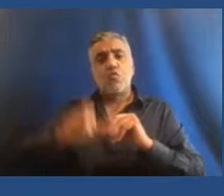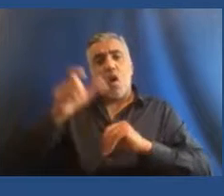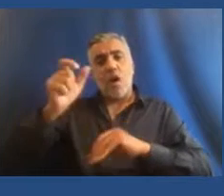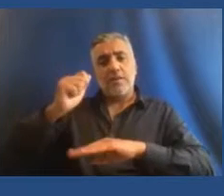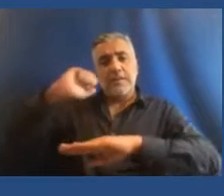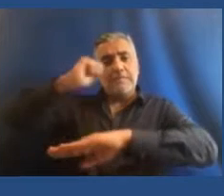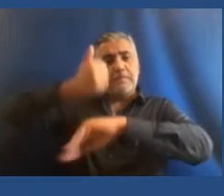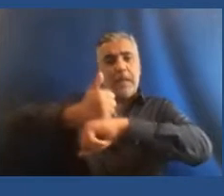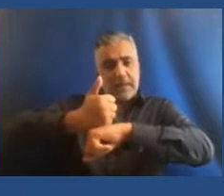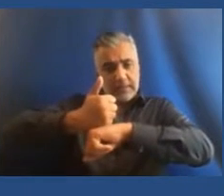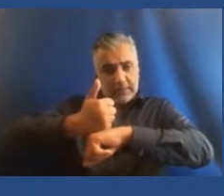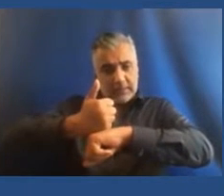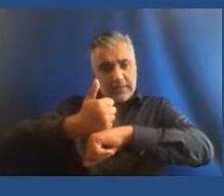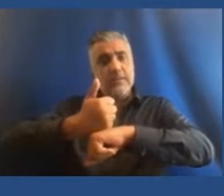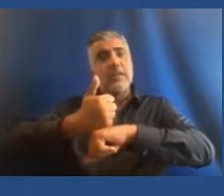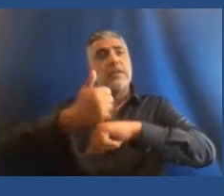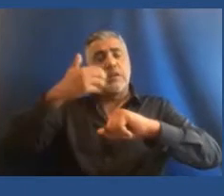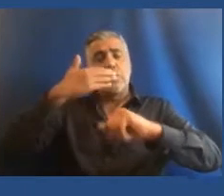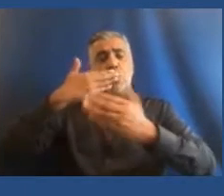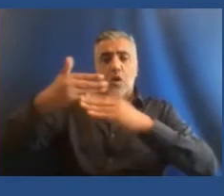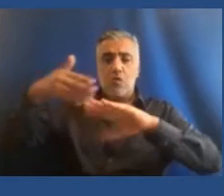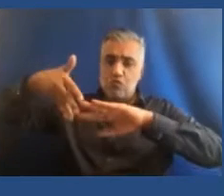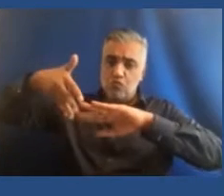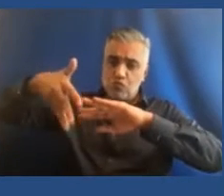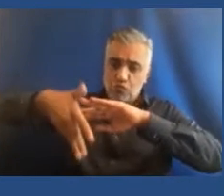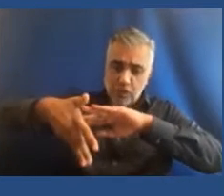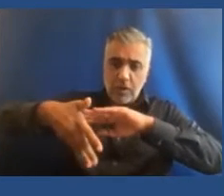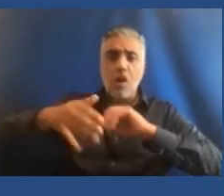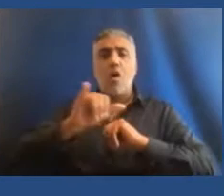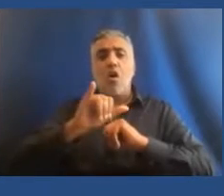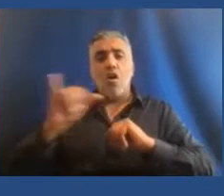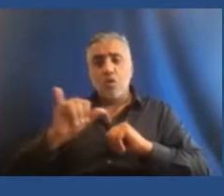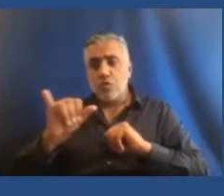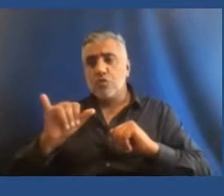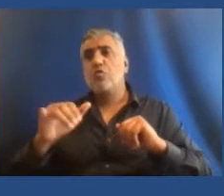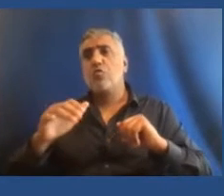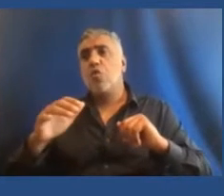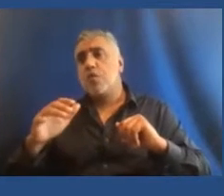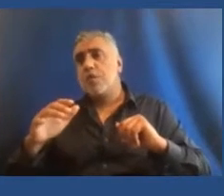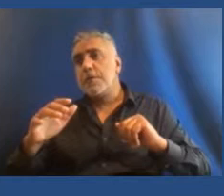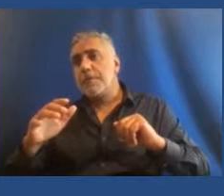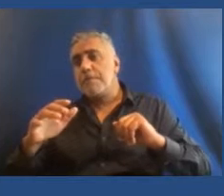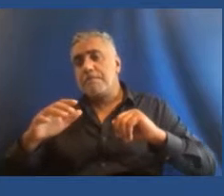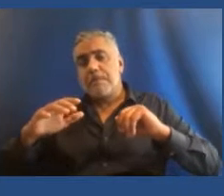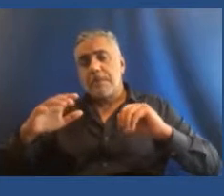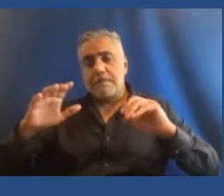Religious sentiment has been the lifeblood of this nation, so attached to its roots.